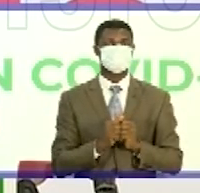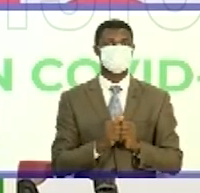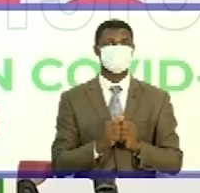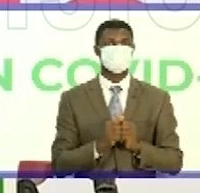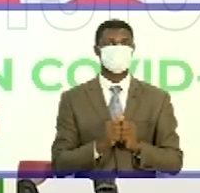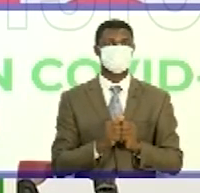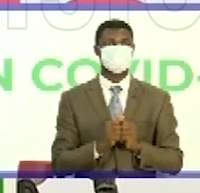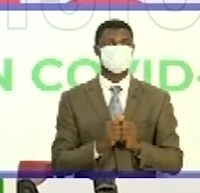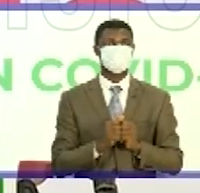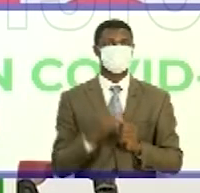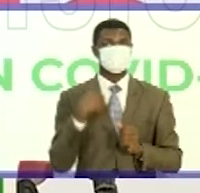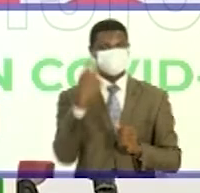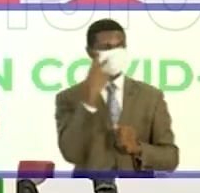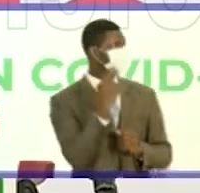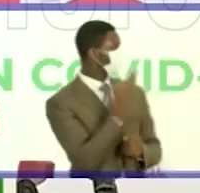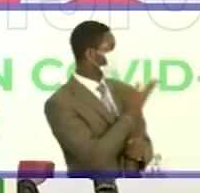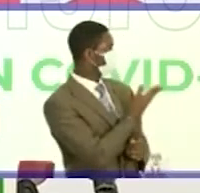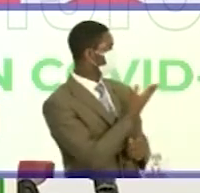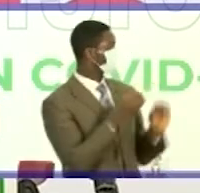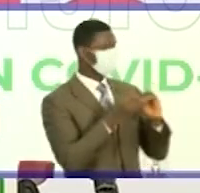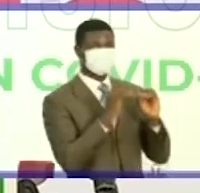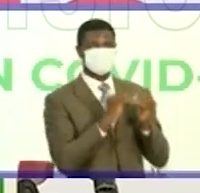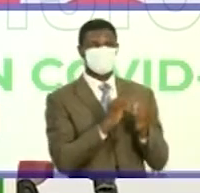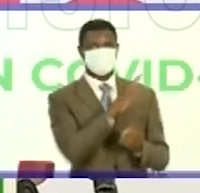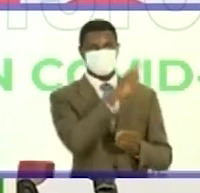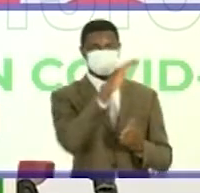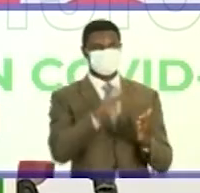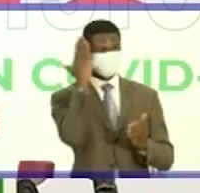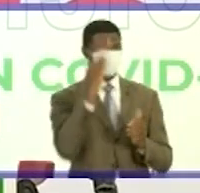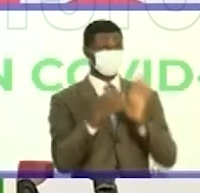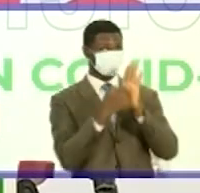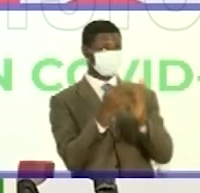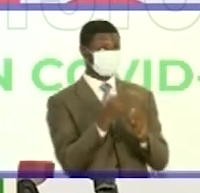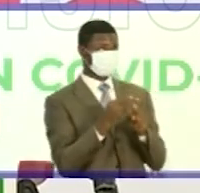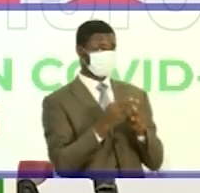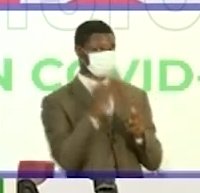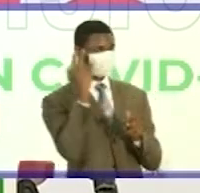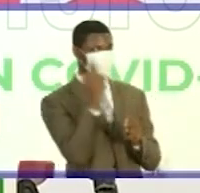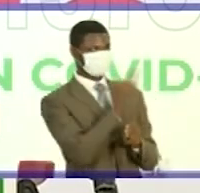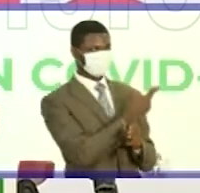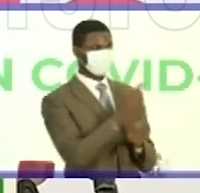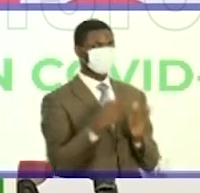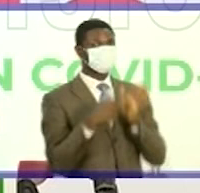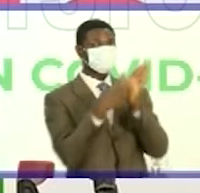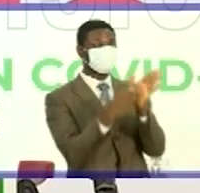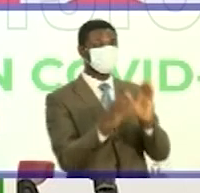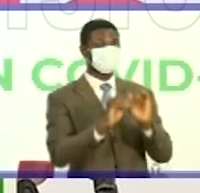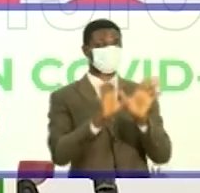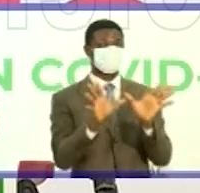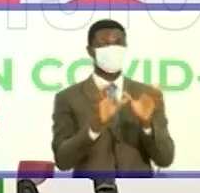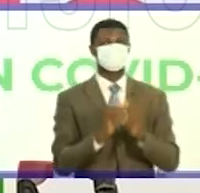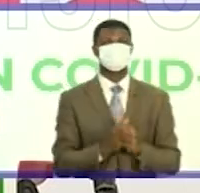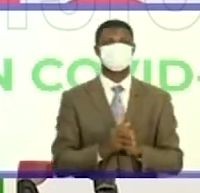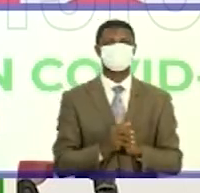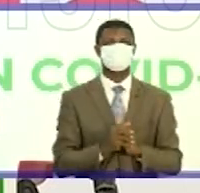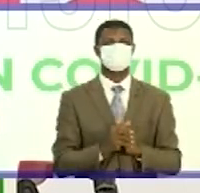Figure one below, which they would show up on the screen there, depicts the EP curve